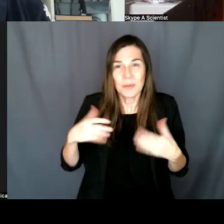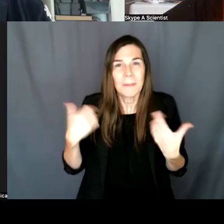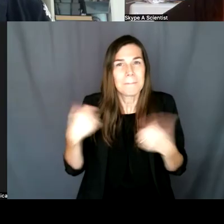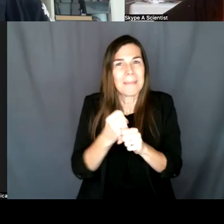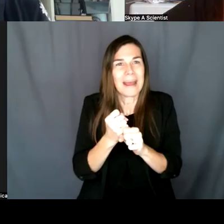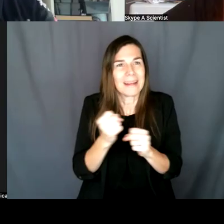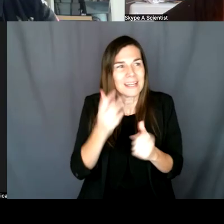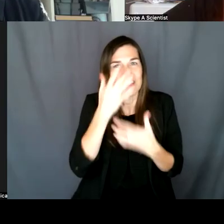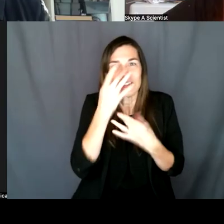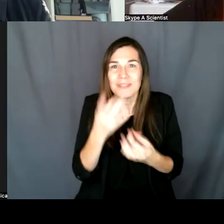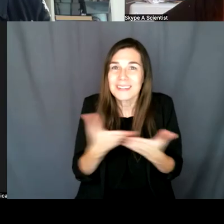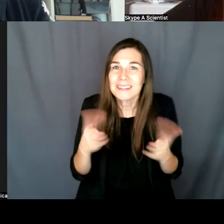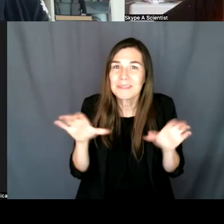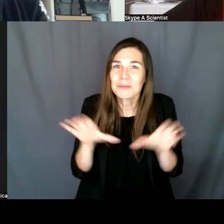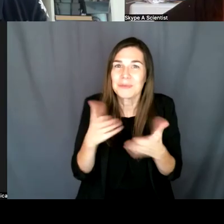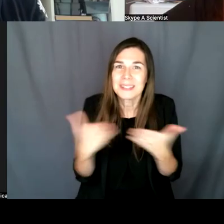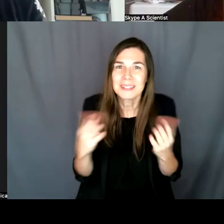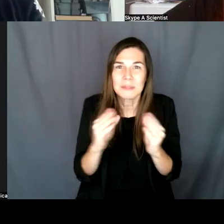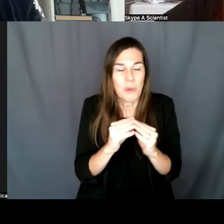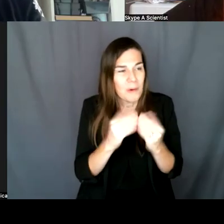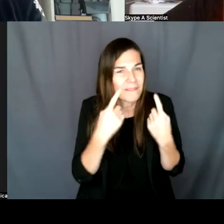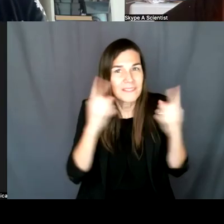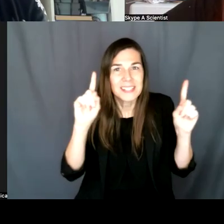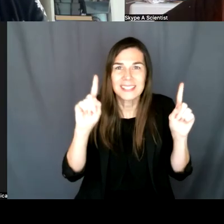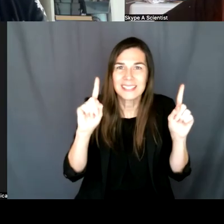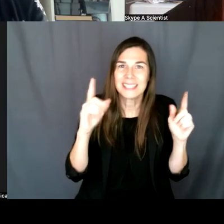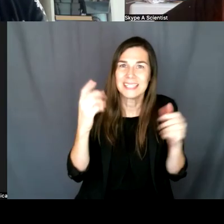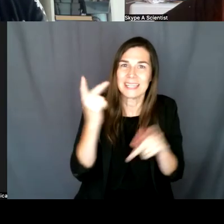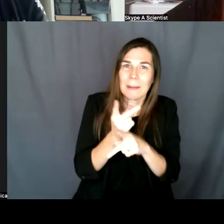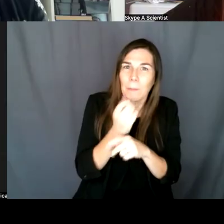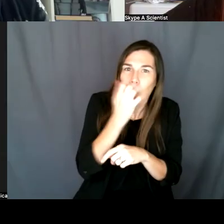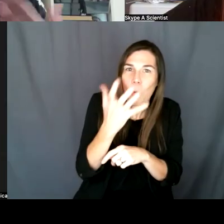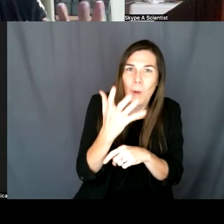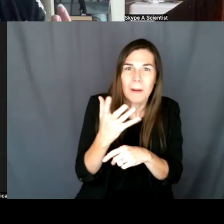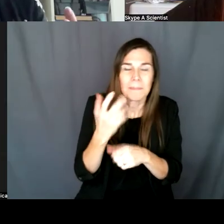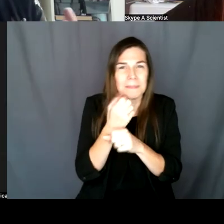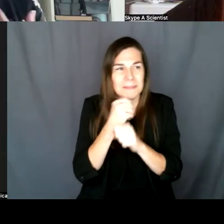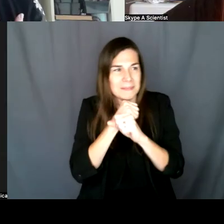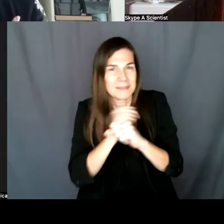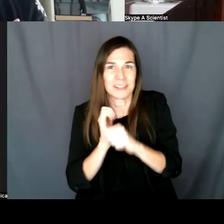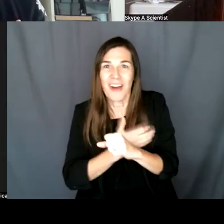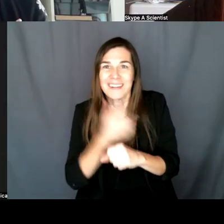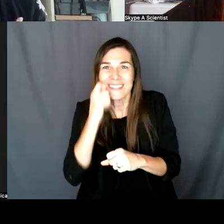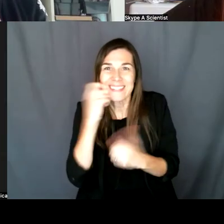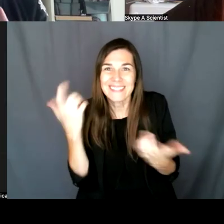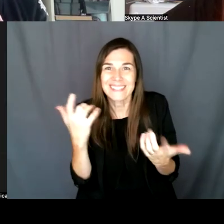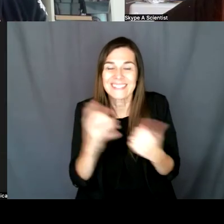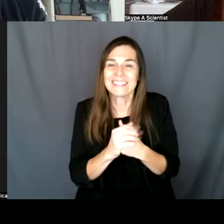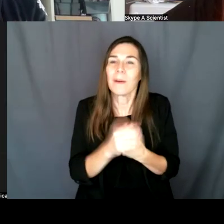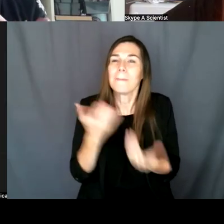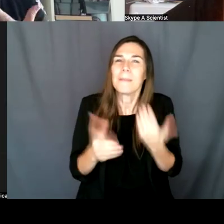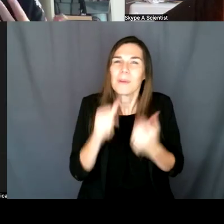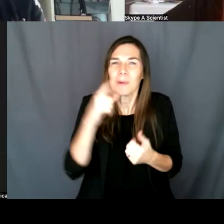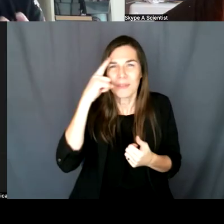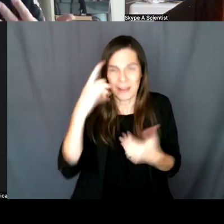more efficiently and, stay warm and keep our skin safe. So maybe we don't think of clothes and fabric as